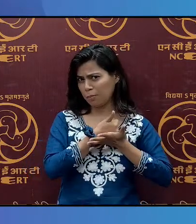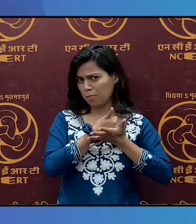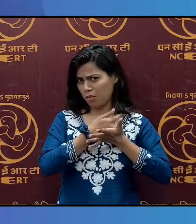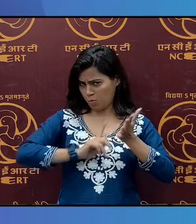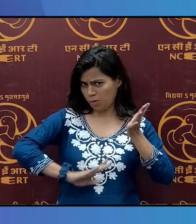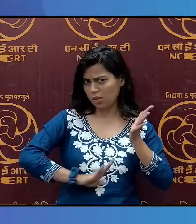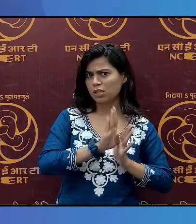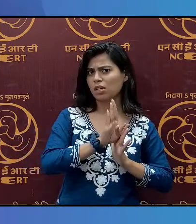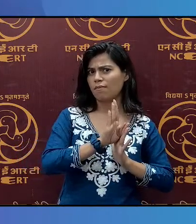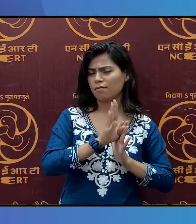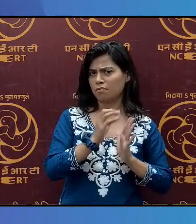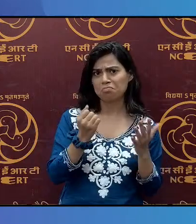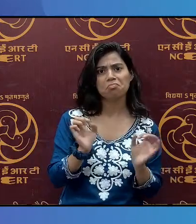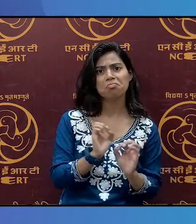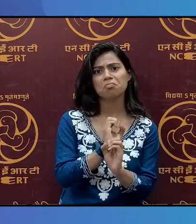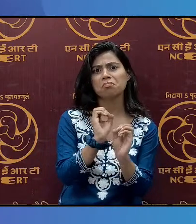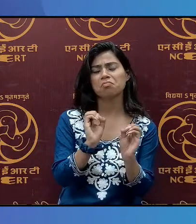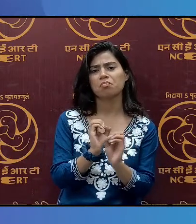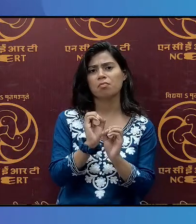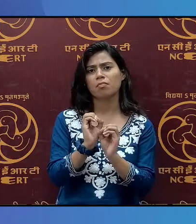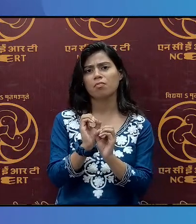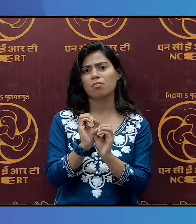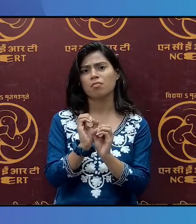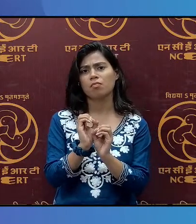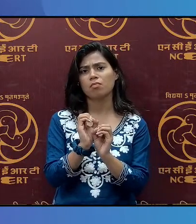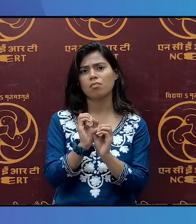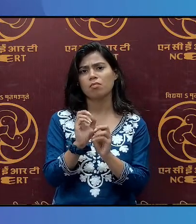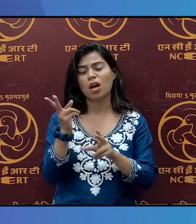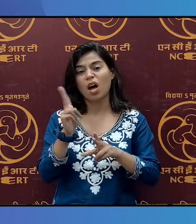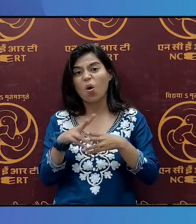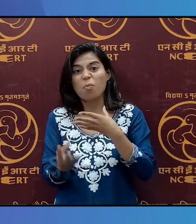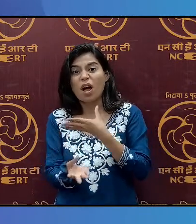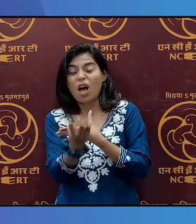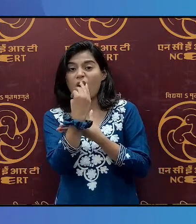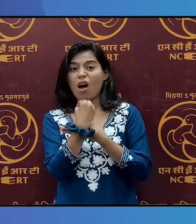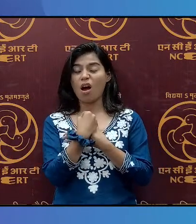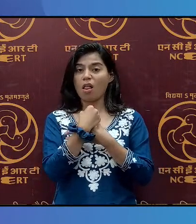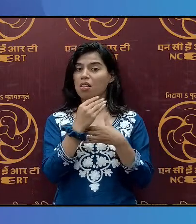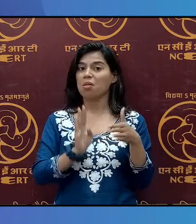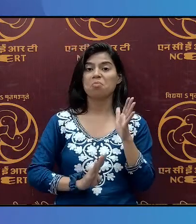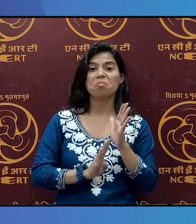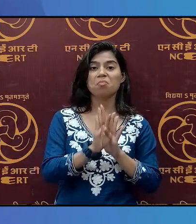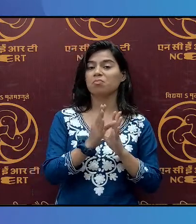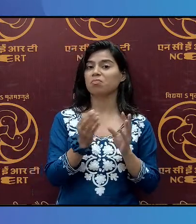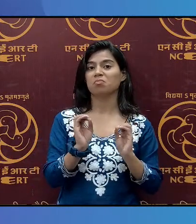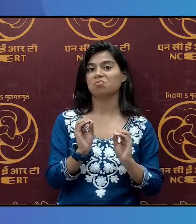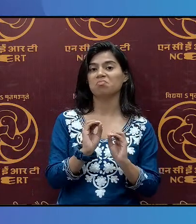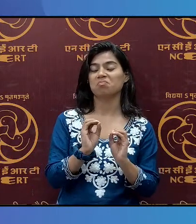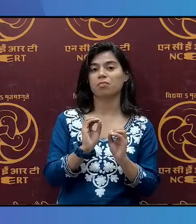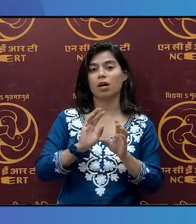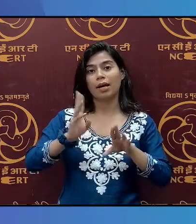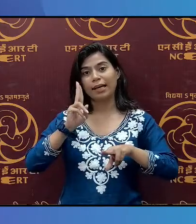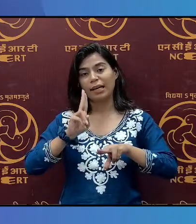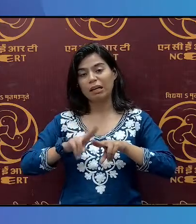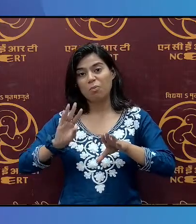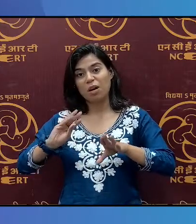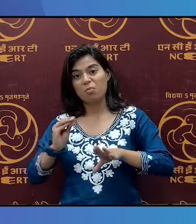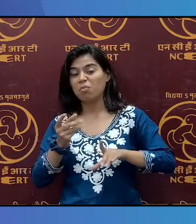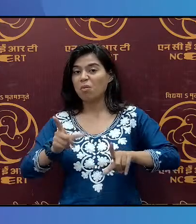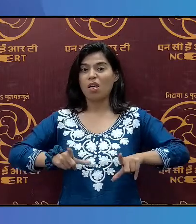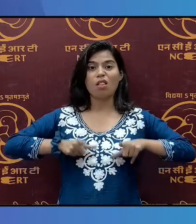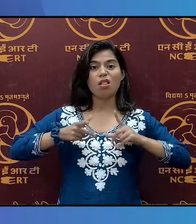develop cognitively. It does not help me to acquire those competencies which help me to do better in my life